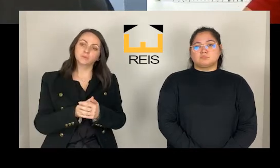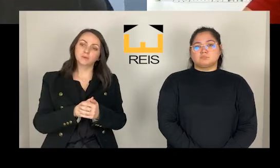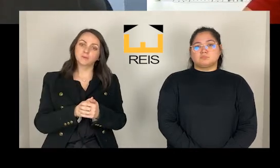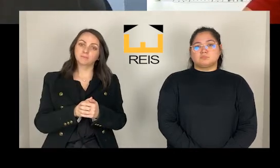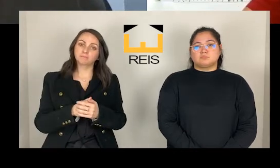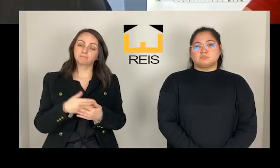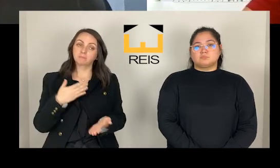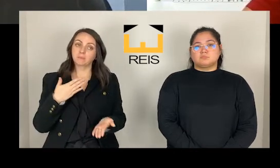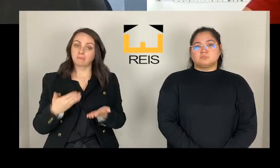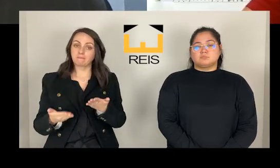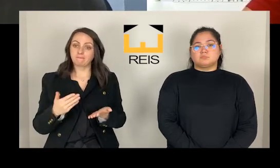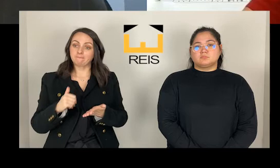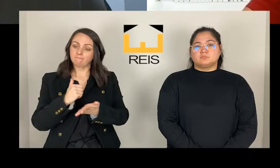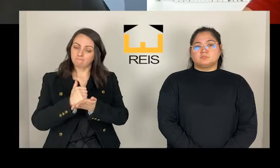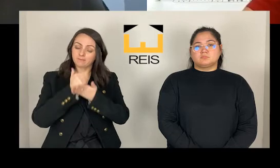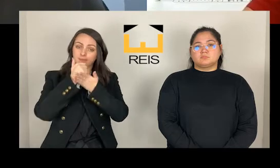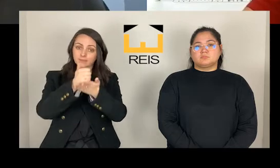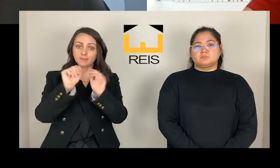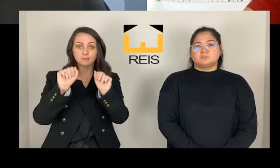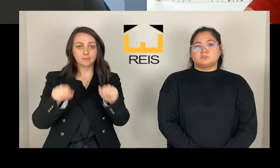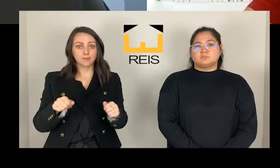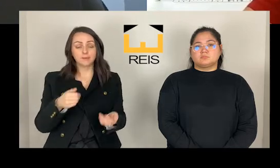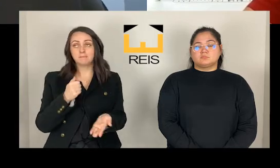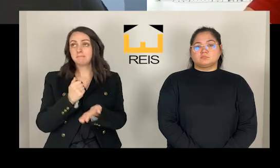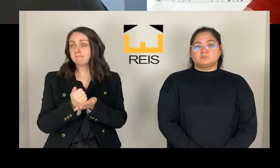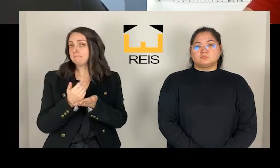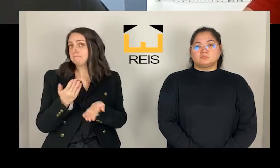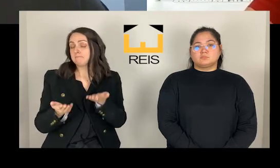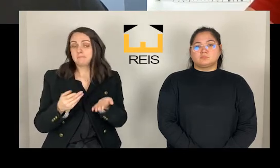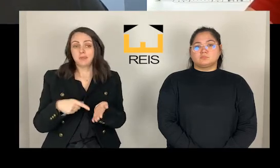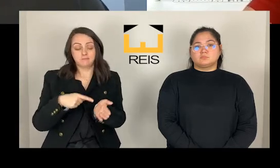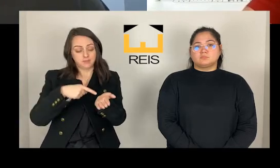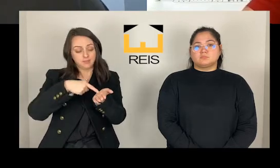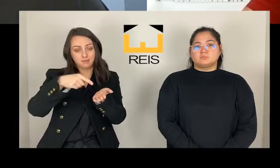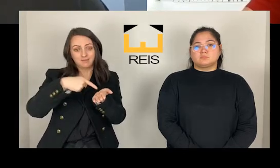something that can be done, whether it's paying down on some cards,